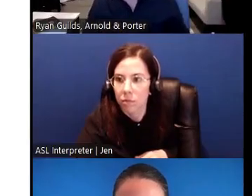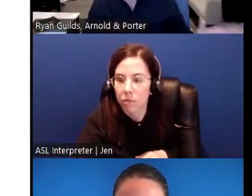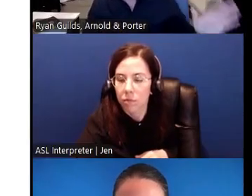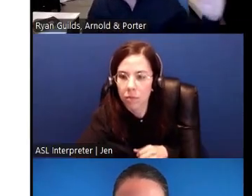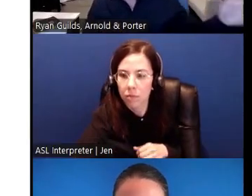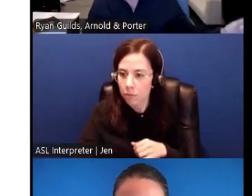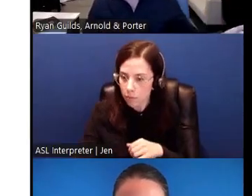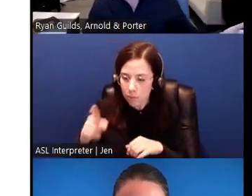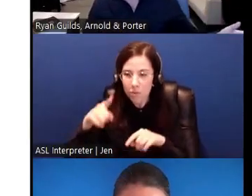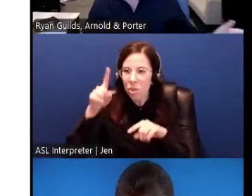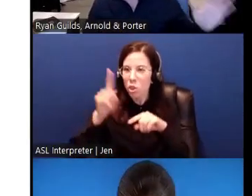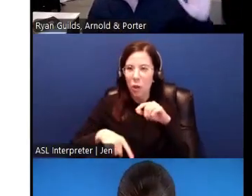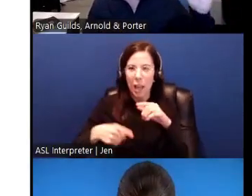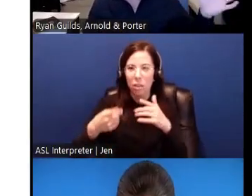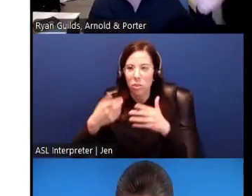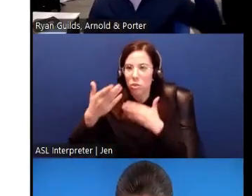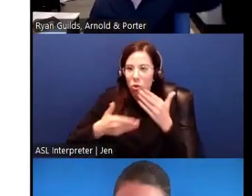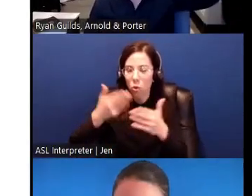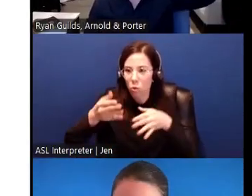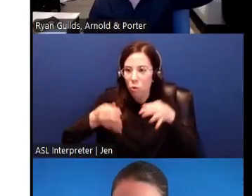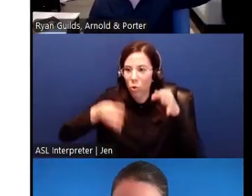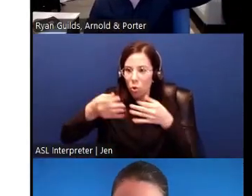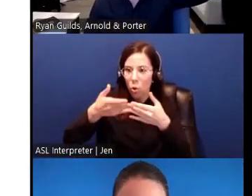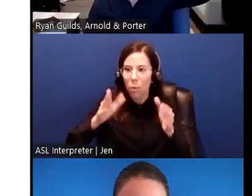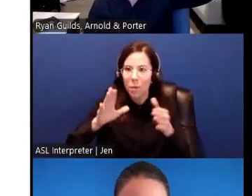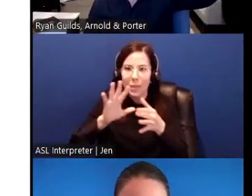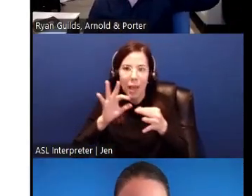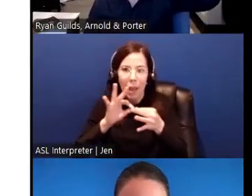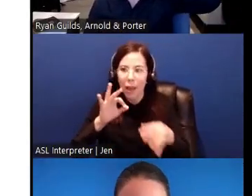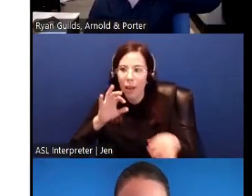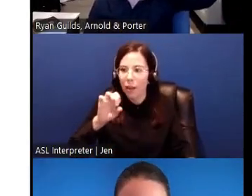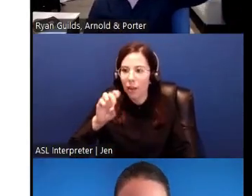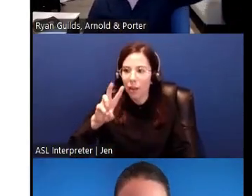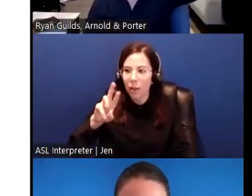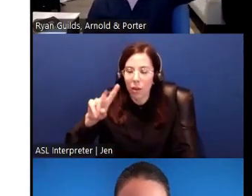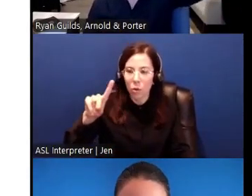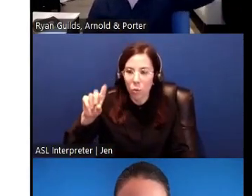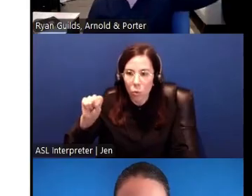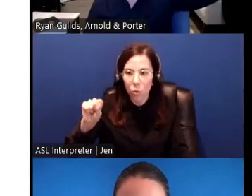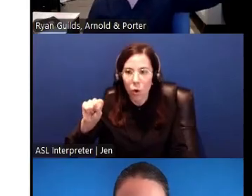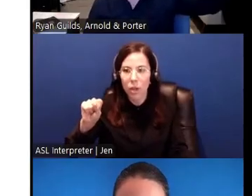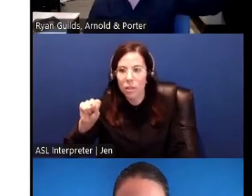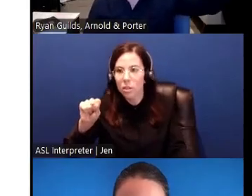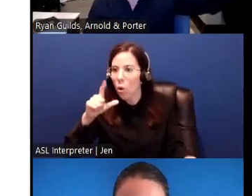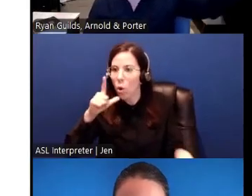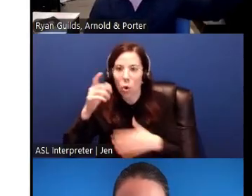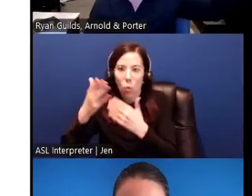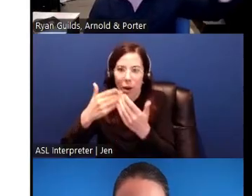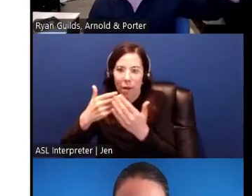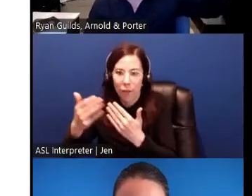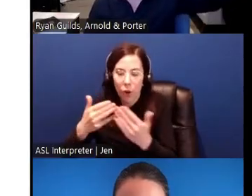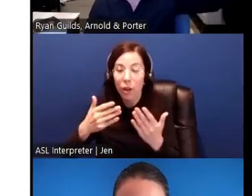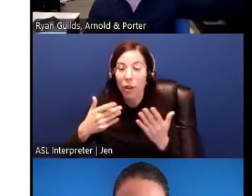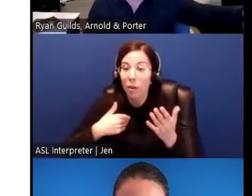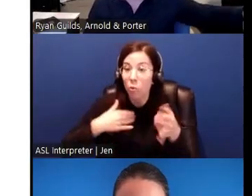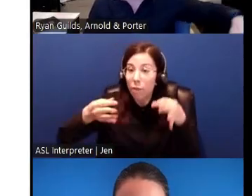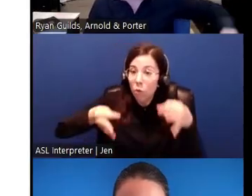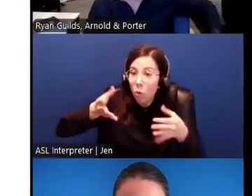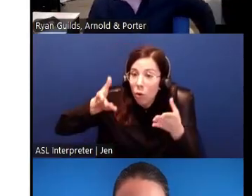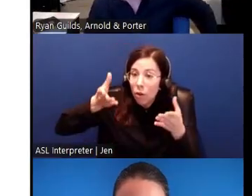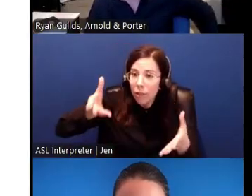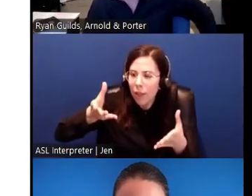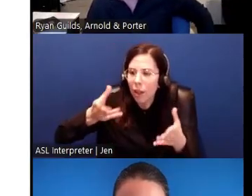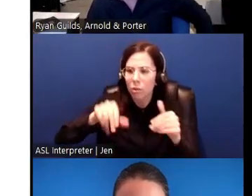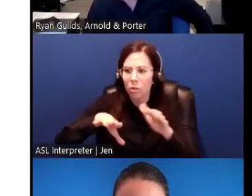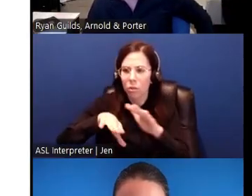simply go to the courtroom, say at Edwards or Fort Cavazos or wherever, and there's a court there and you can go